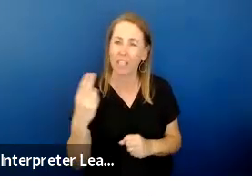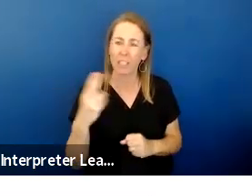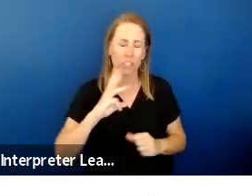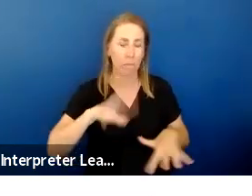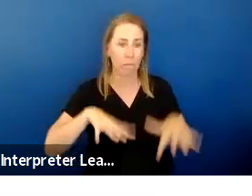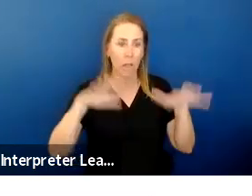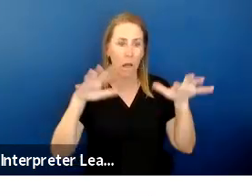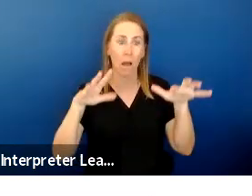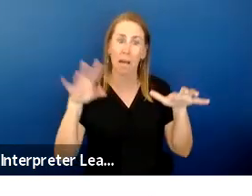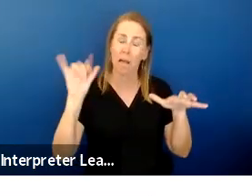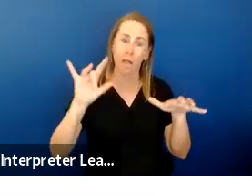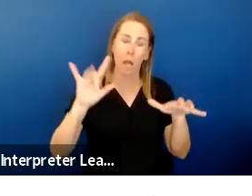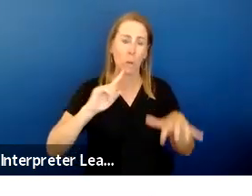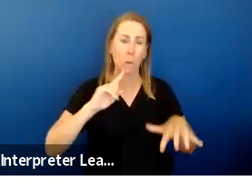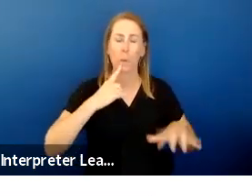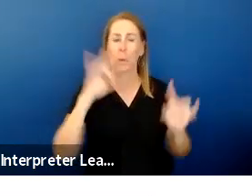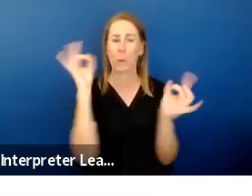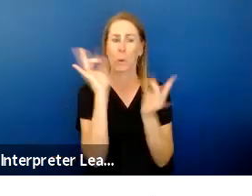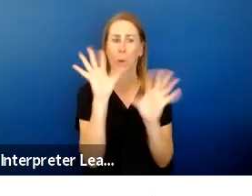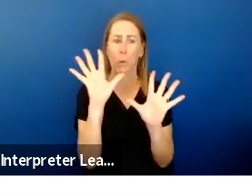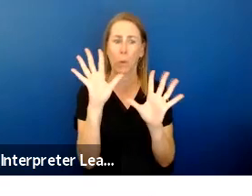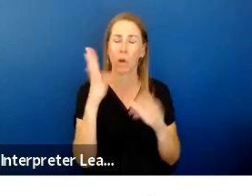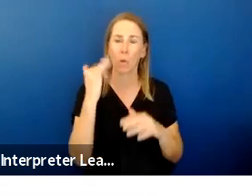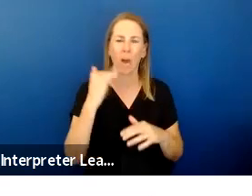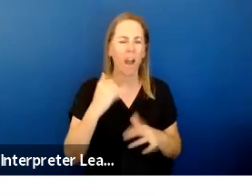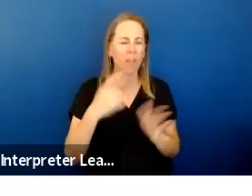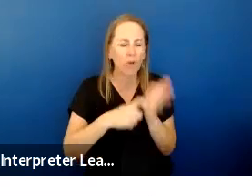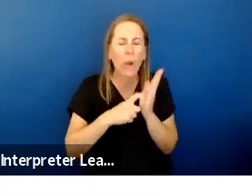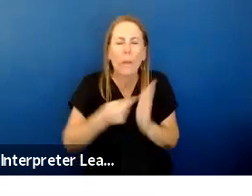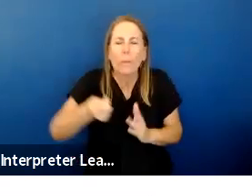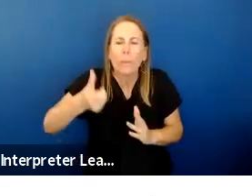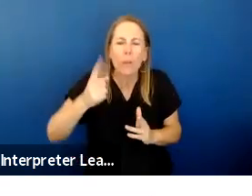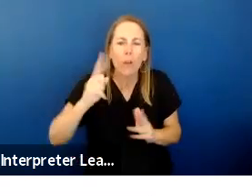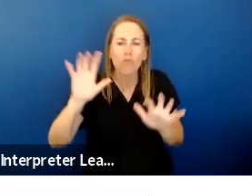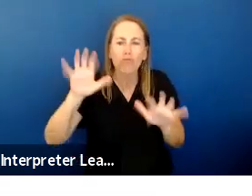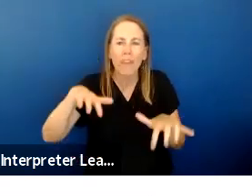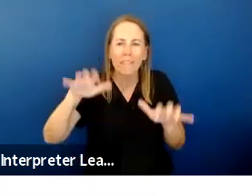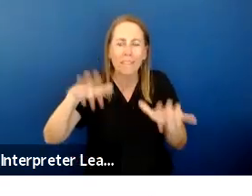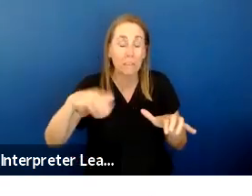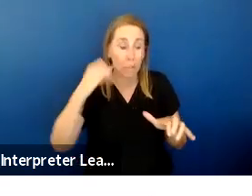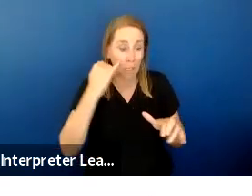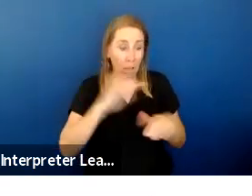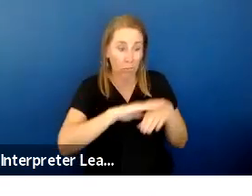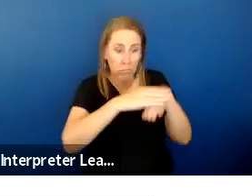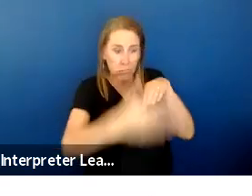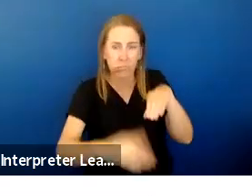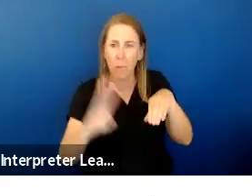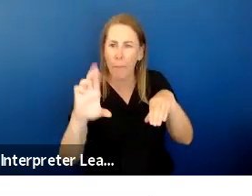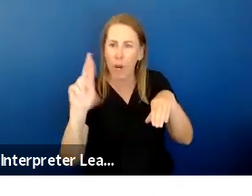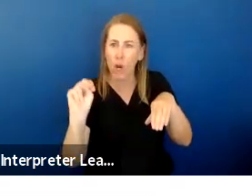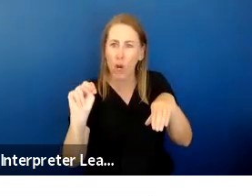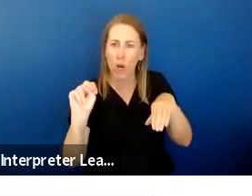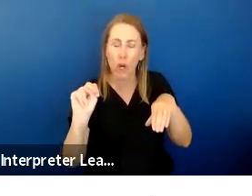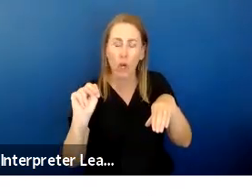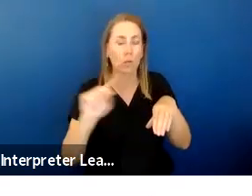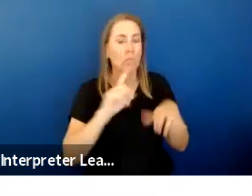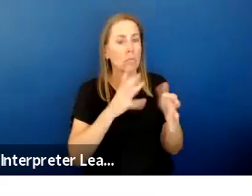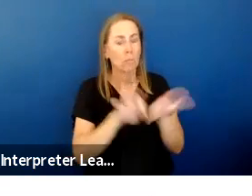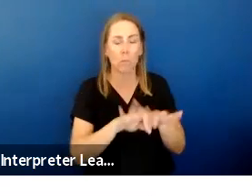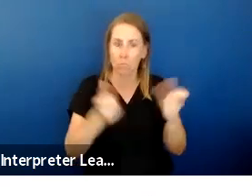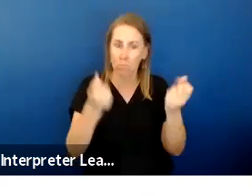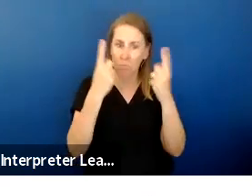it takes far less rain to produce a flash flood or mud flow on these burned areas. And it's important to understand that